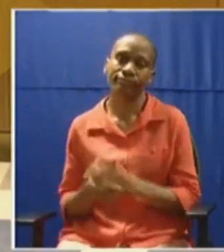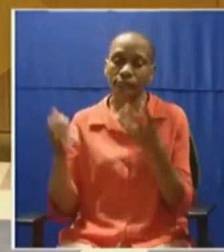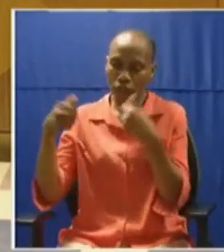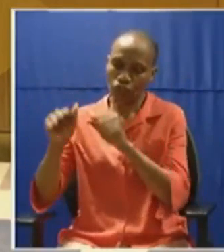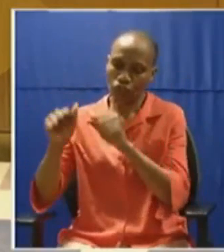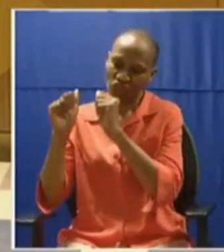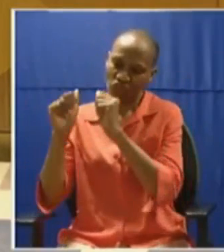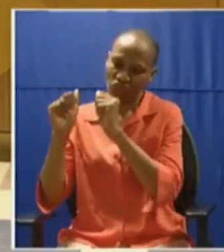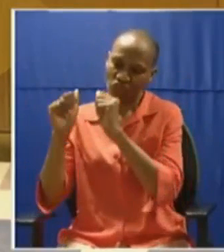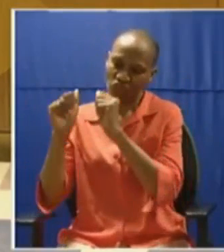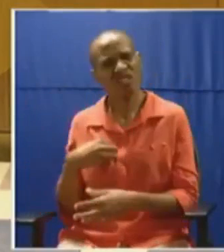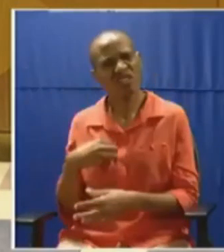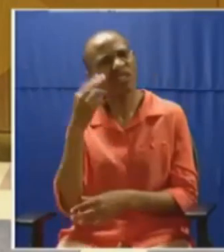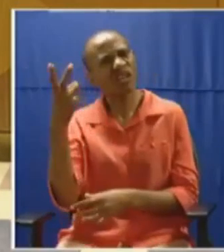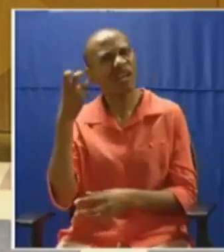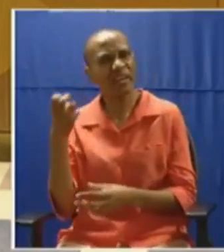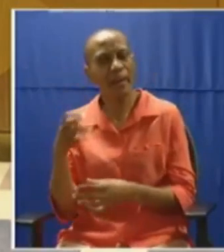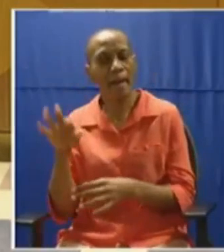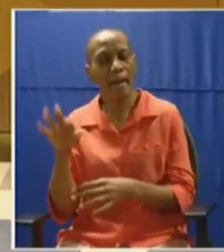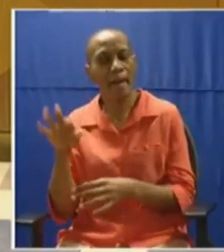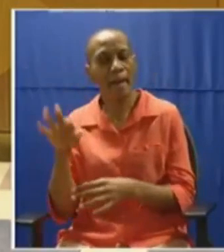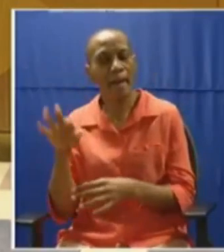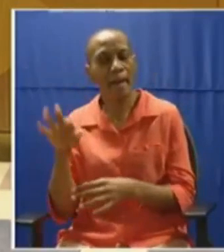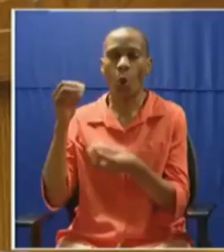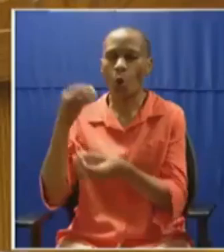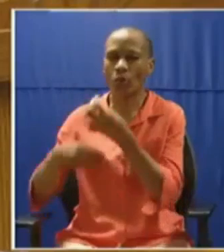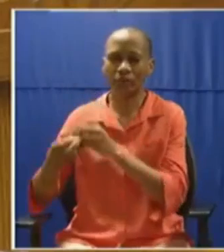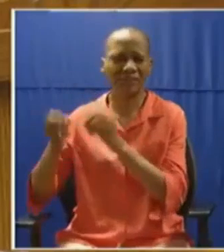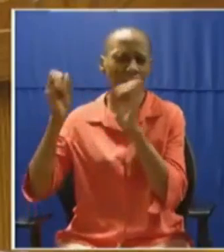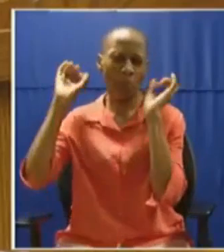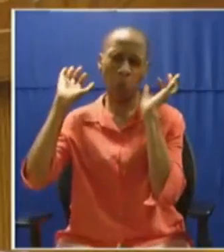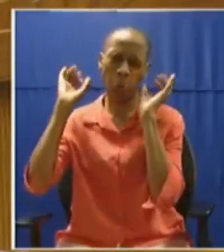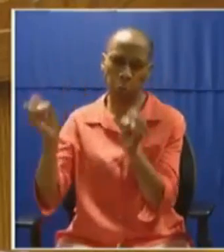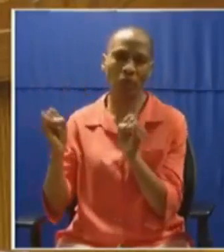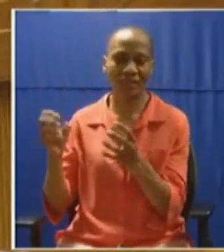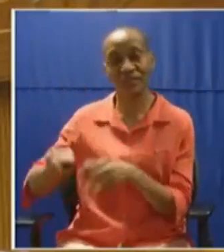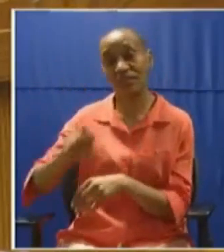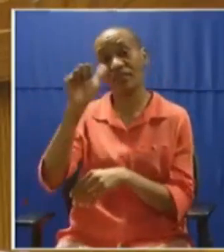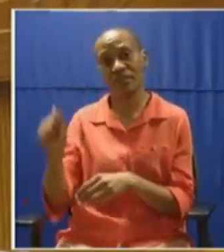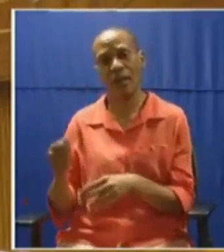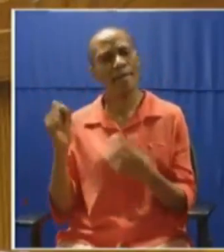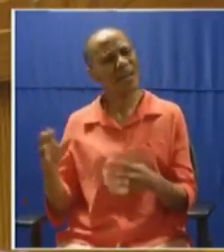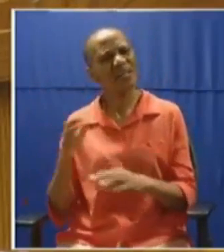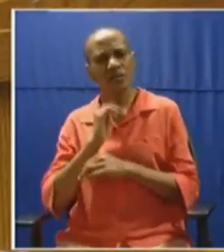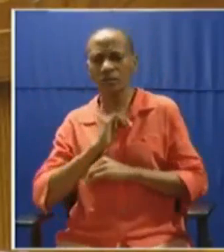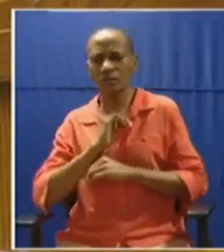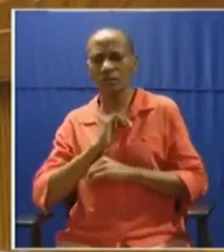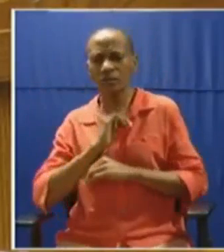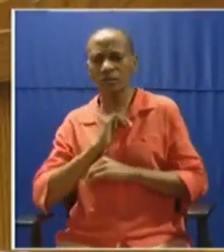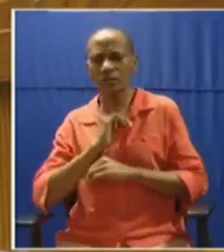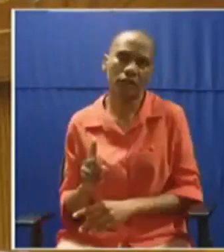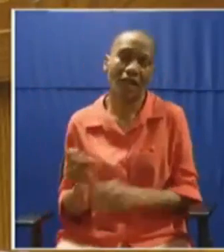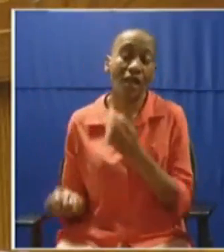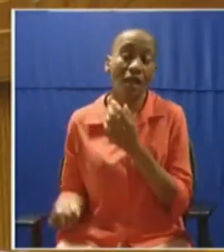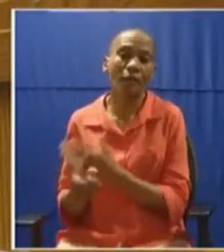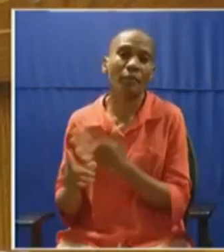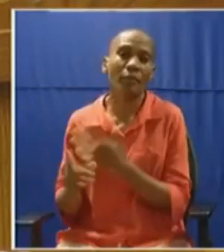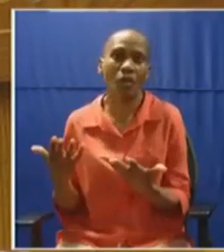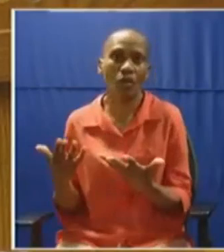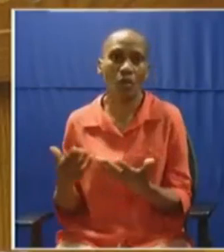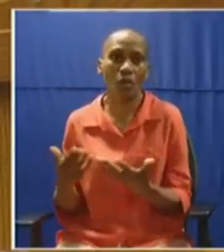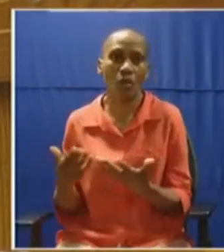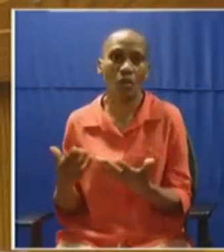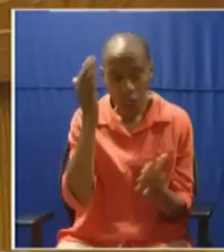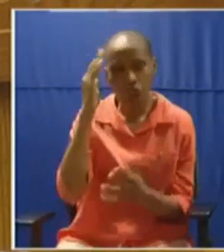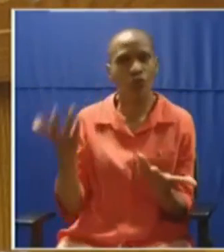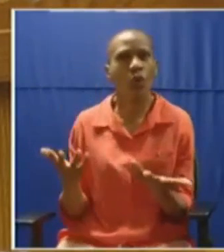Chairperson, it's been called the greatest bank heist in South African history. And the sad thing is that it was perpetrated with the knowledge